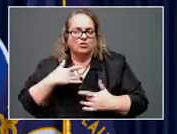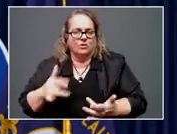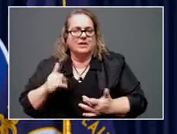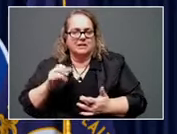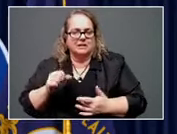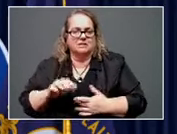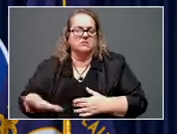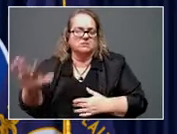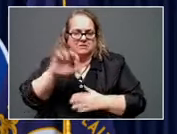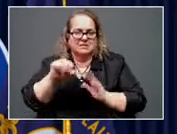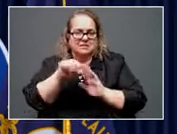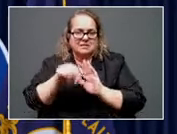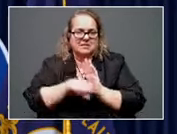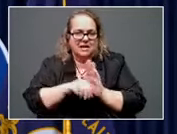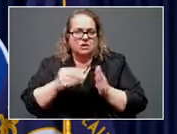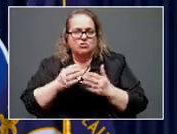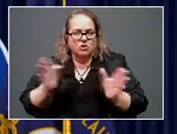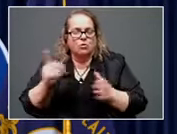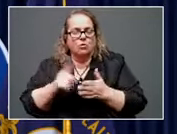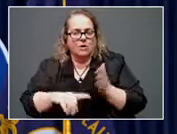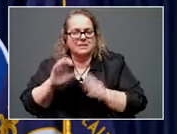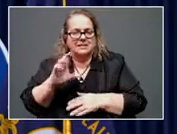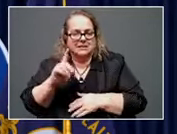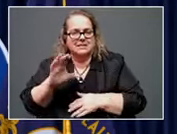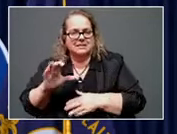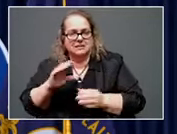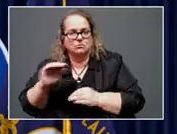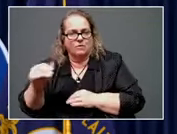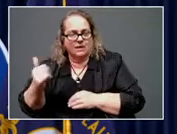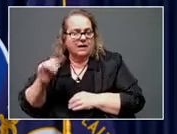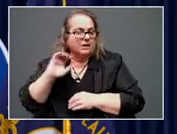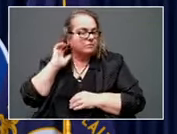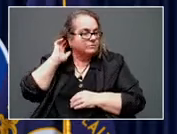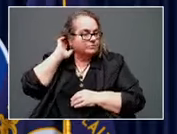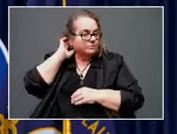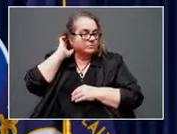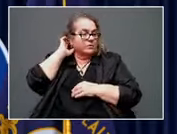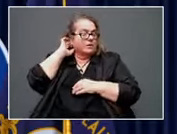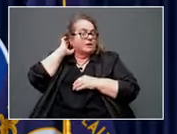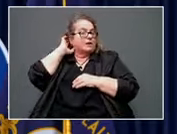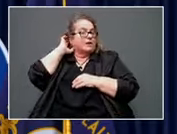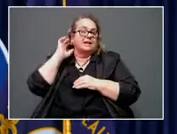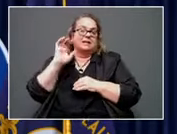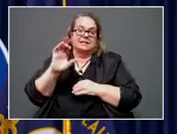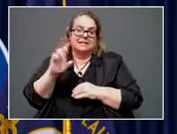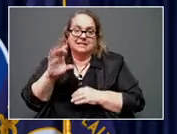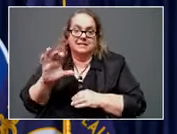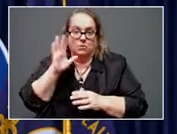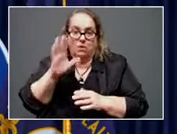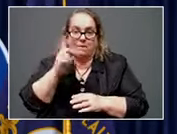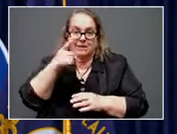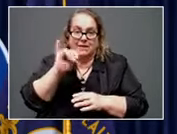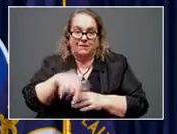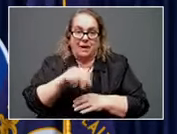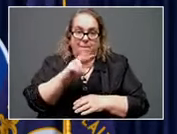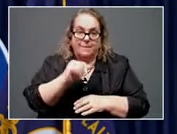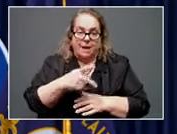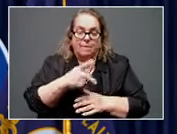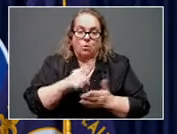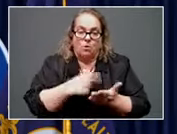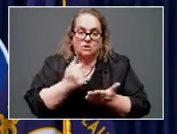states and generally what the CDC is moving to as well. The CDC will update that indicator map we showed once a week, and we'll update